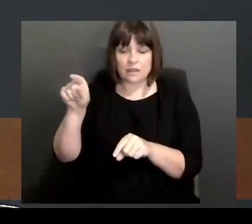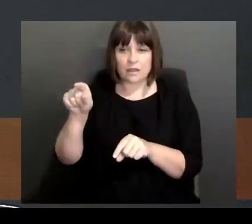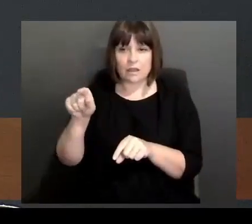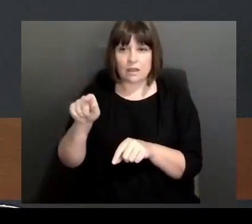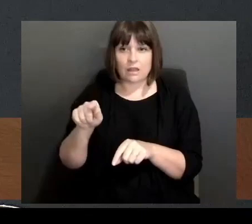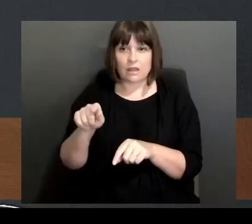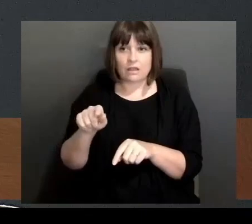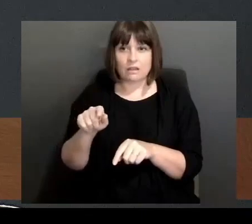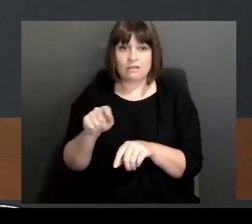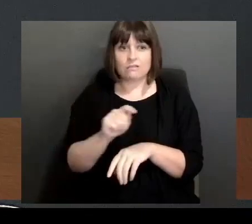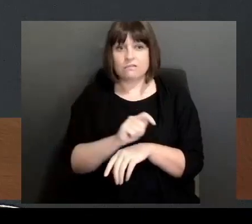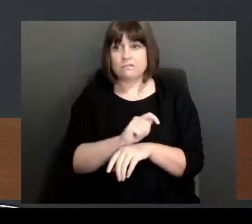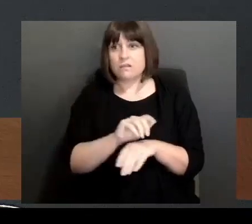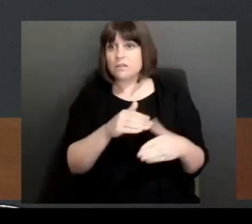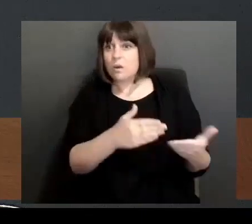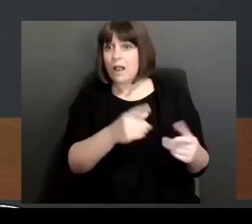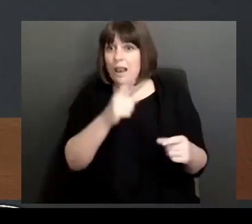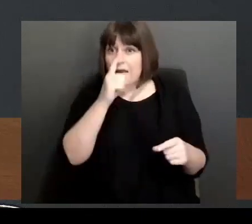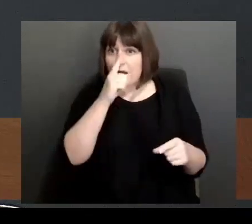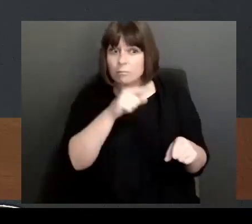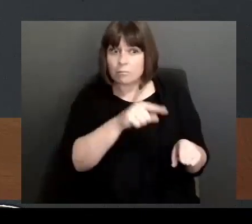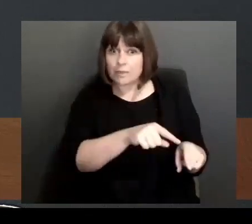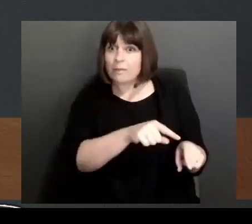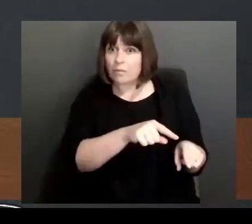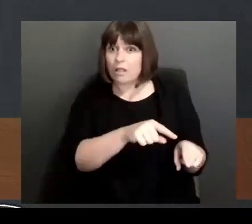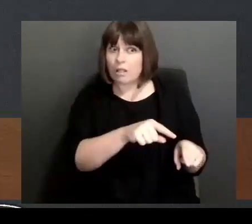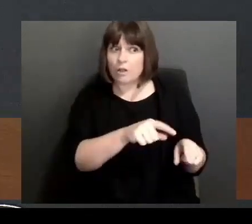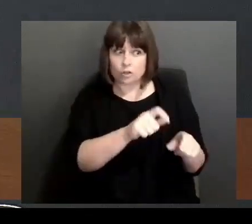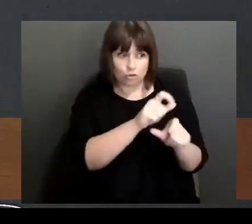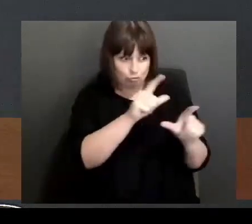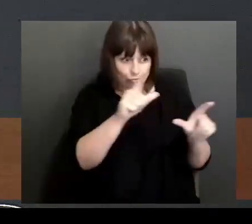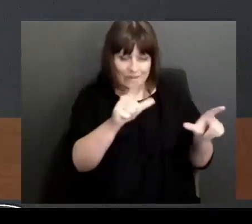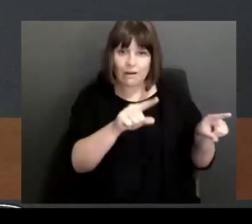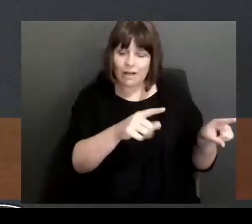our people to be able to realise their cultural rights.